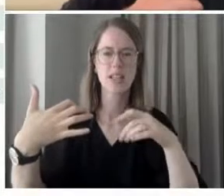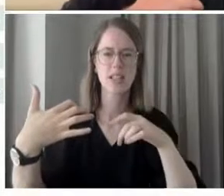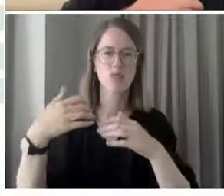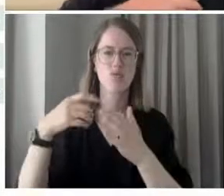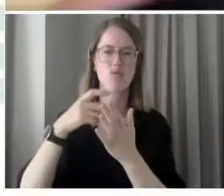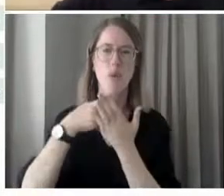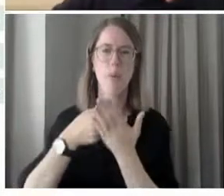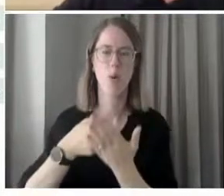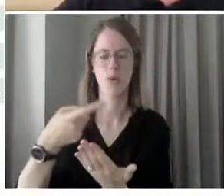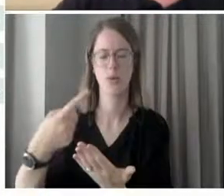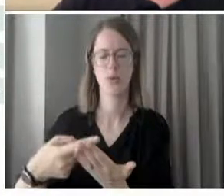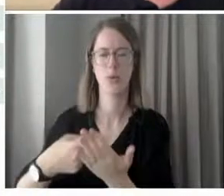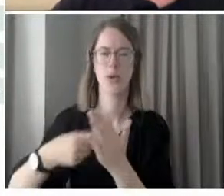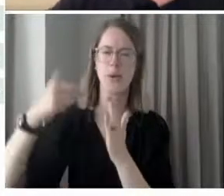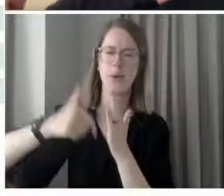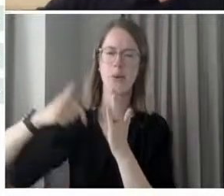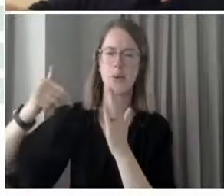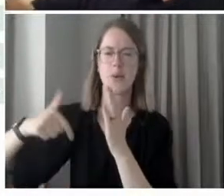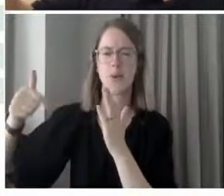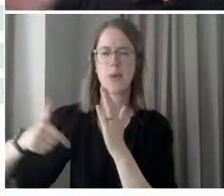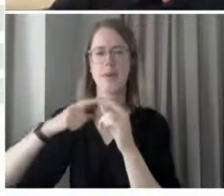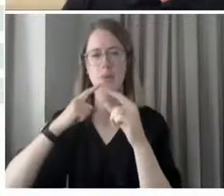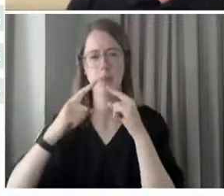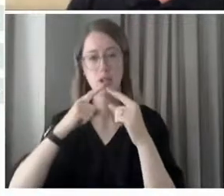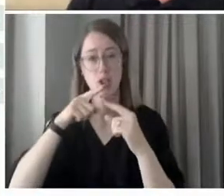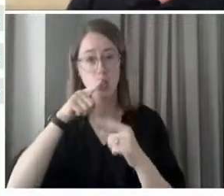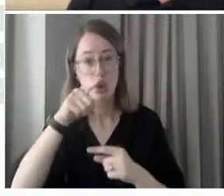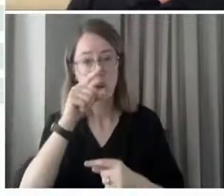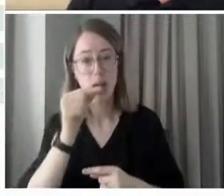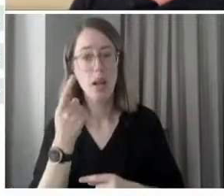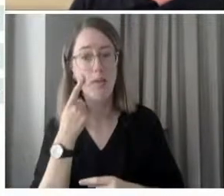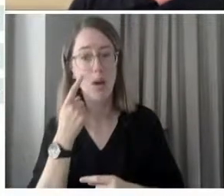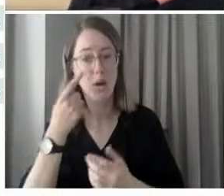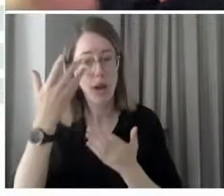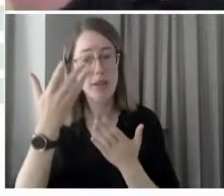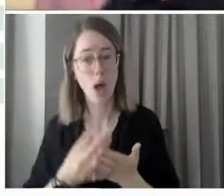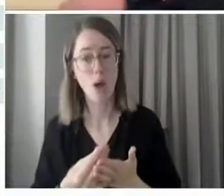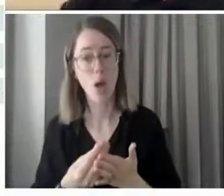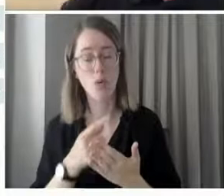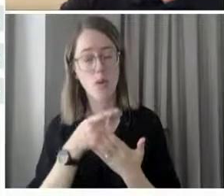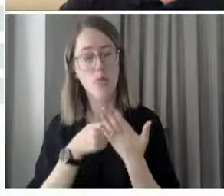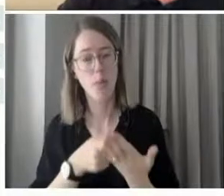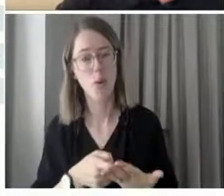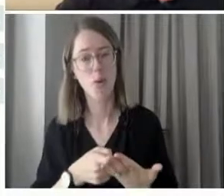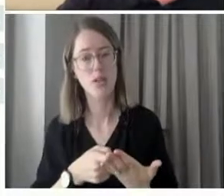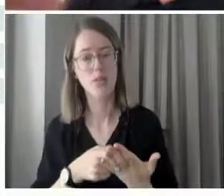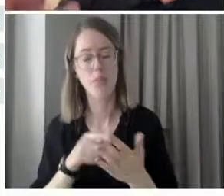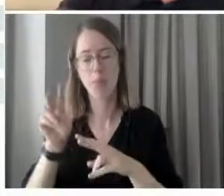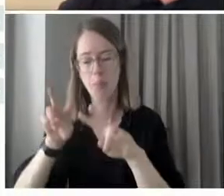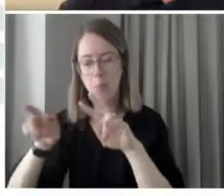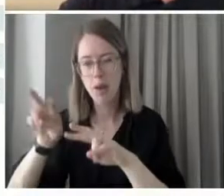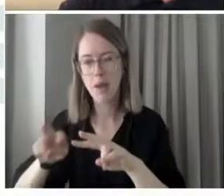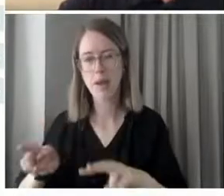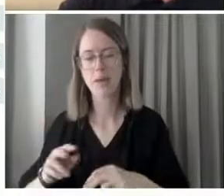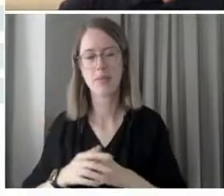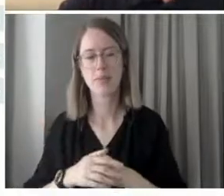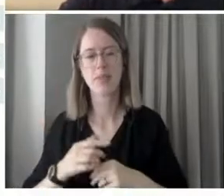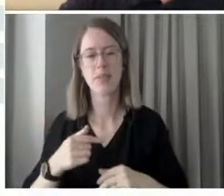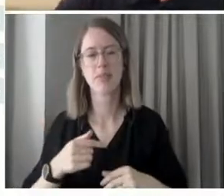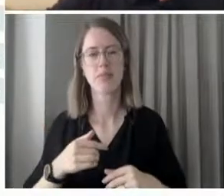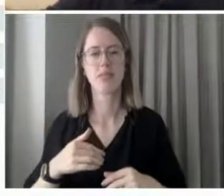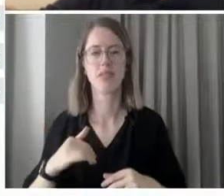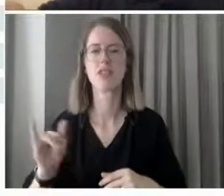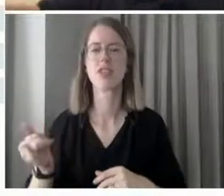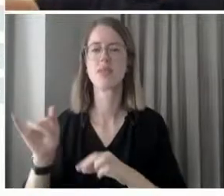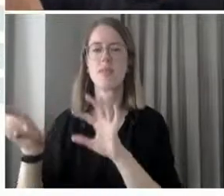with a vast amount of this data in, and you can all go and download it if you haven't already and poke around in it. But I've just pulled a couple of slides from it.